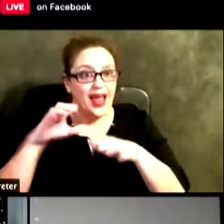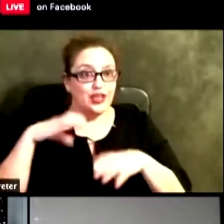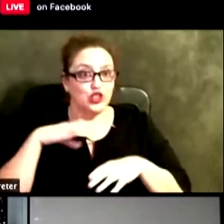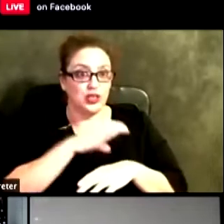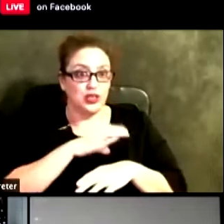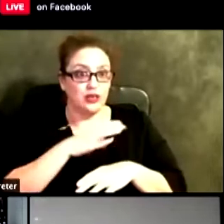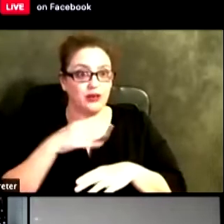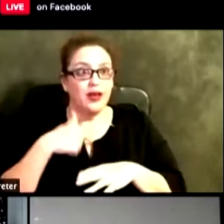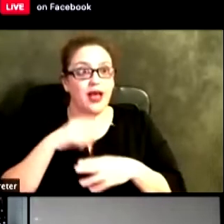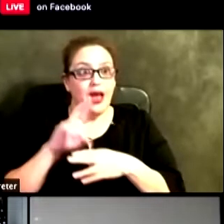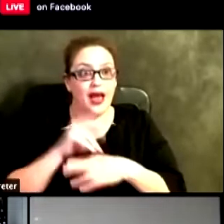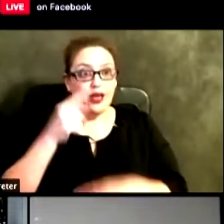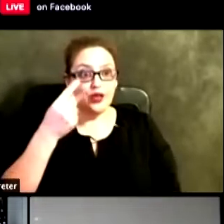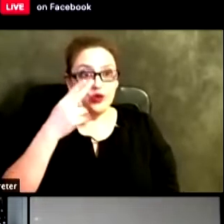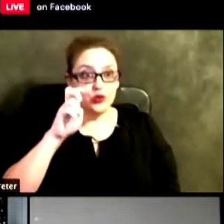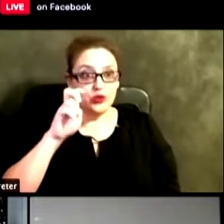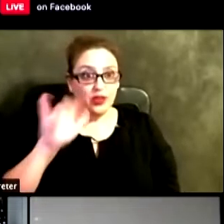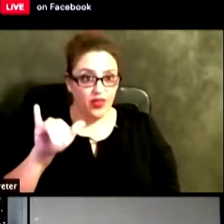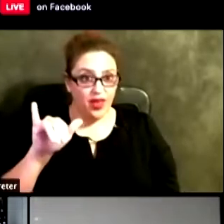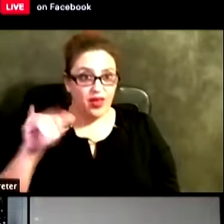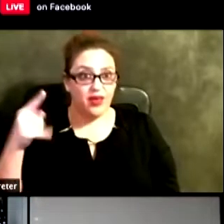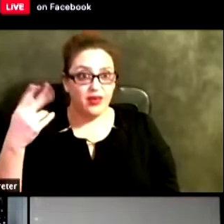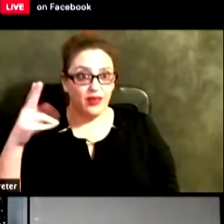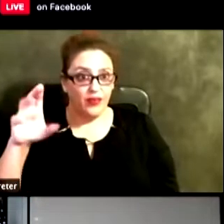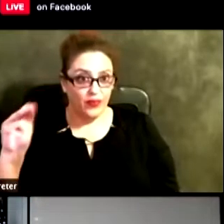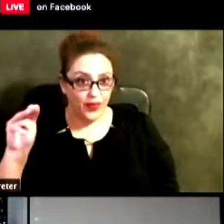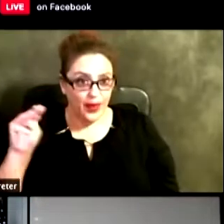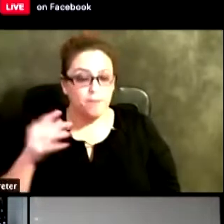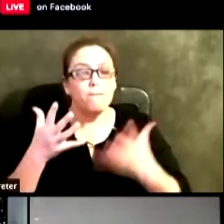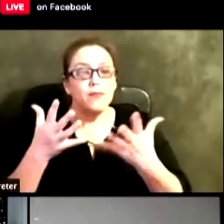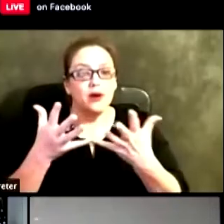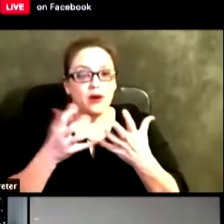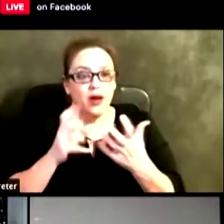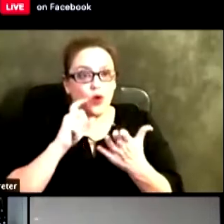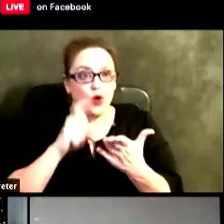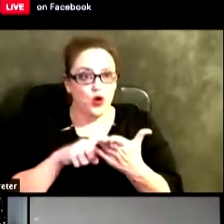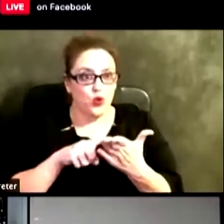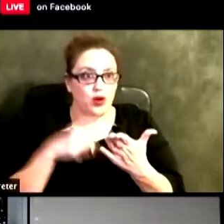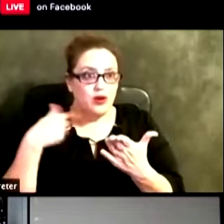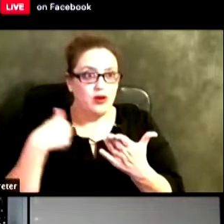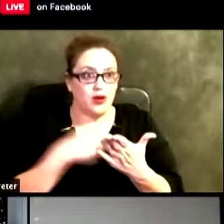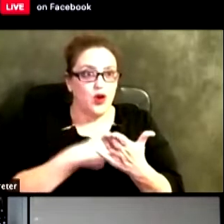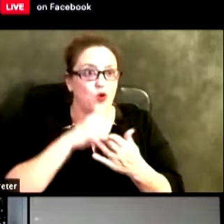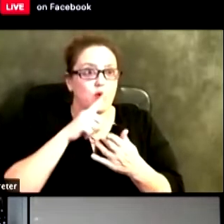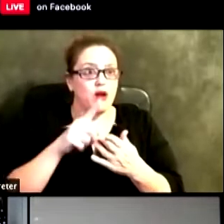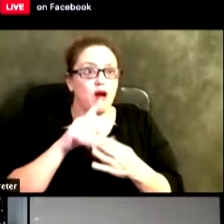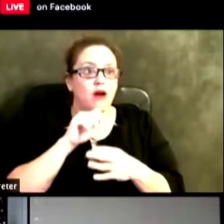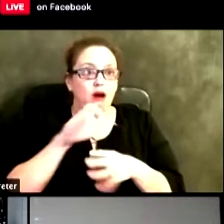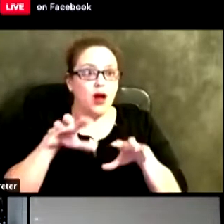they, them. And I do want us to recognize that we are on occupied Indigenous land.